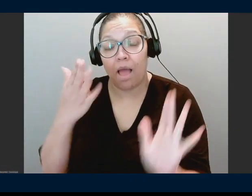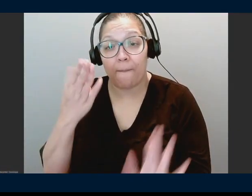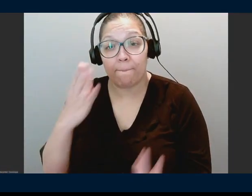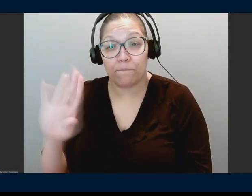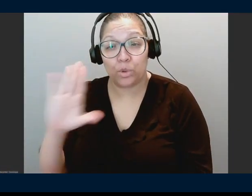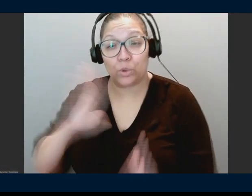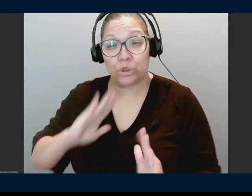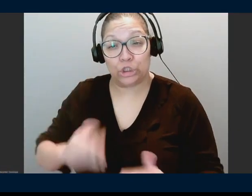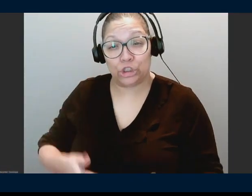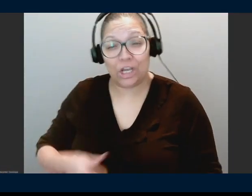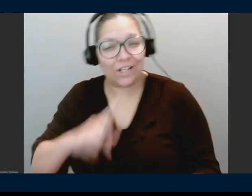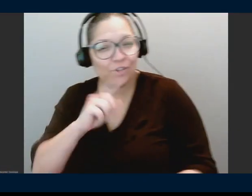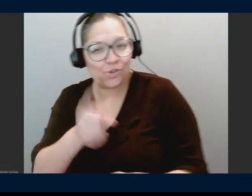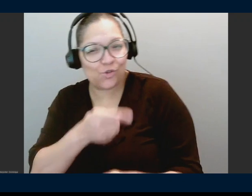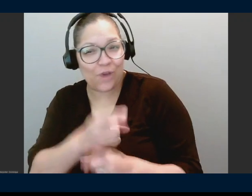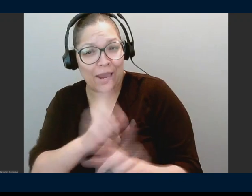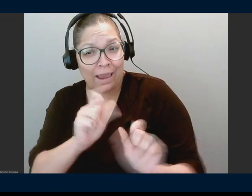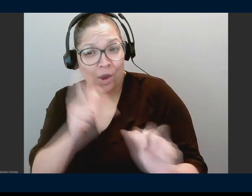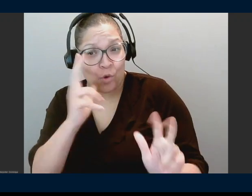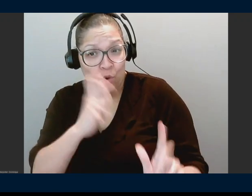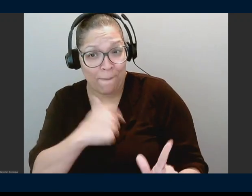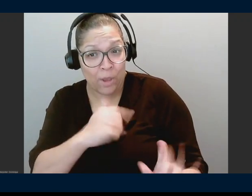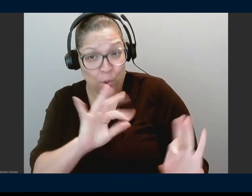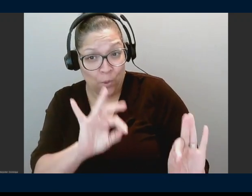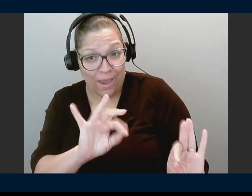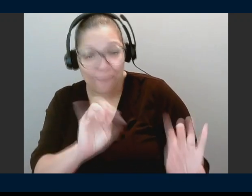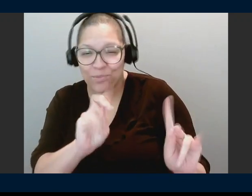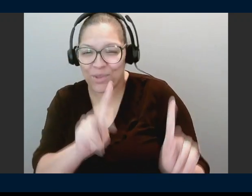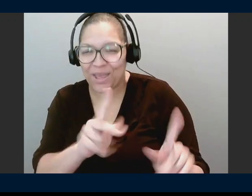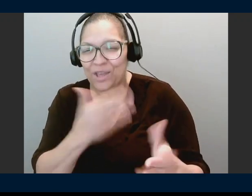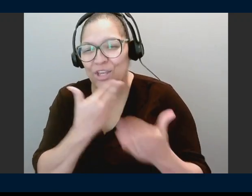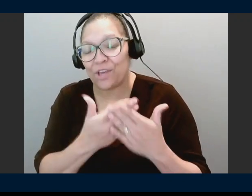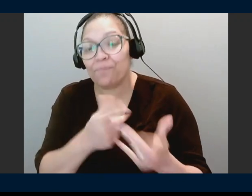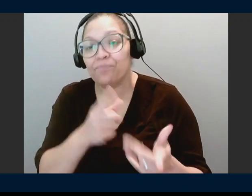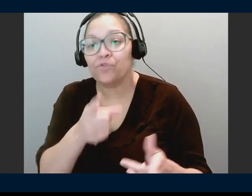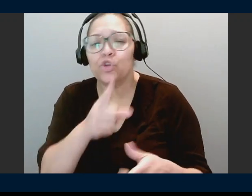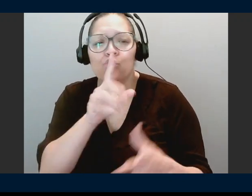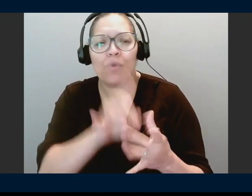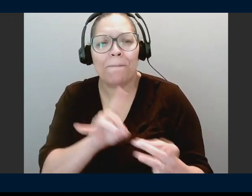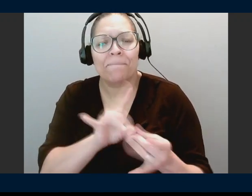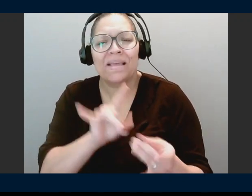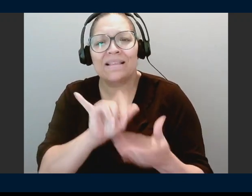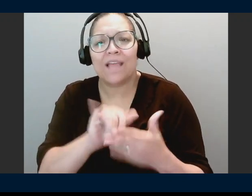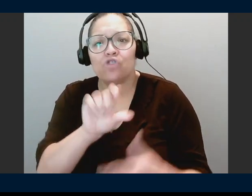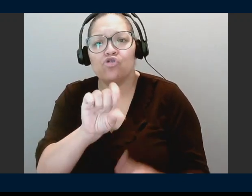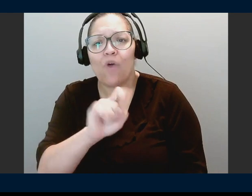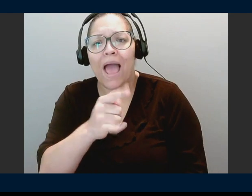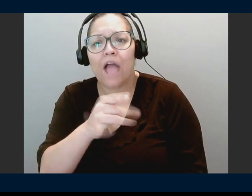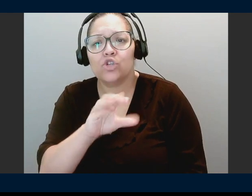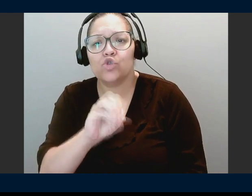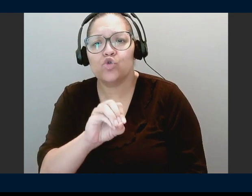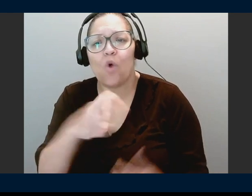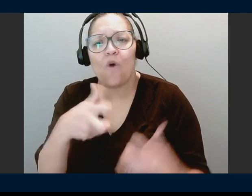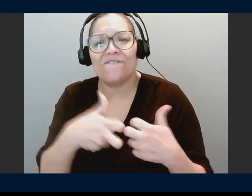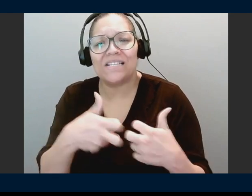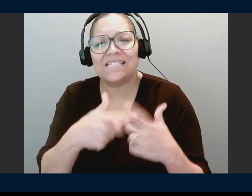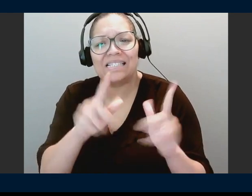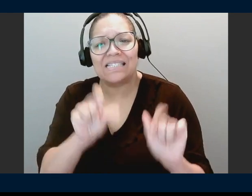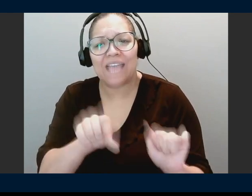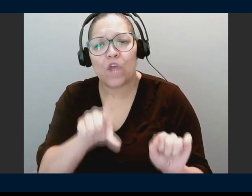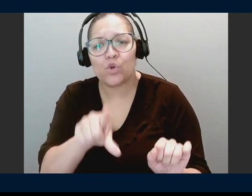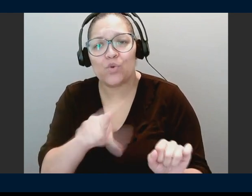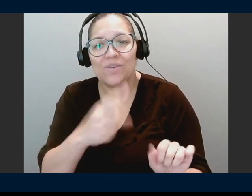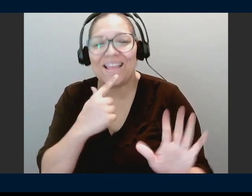correct. Can you hear me okay? Okay, good. When you mentioned that you were an astrophysicist, can you tell me what the field is?